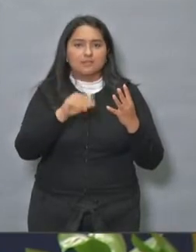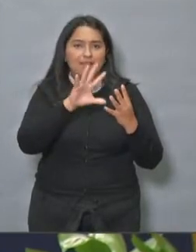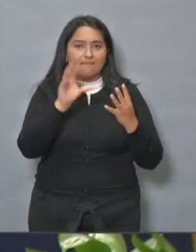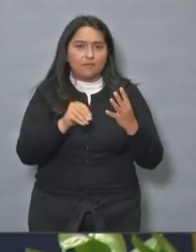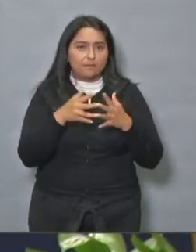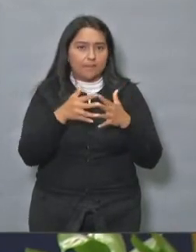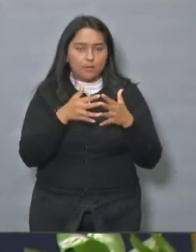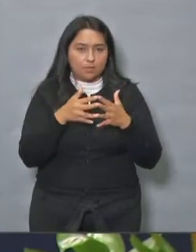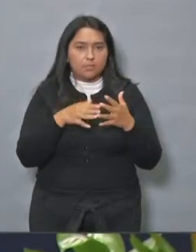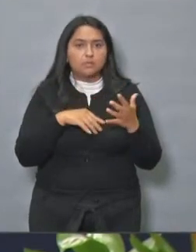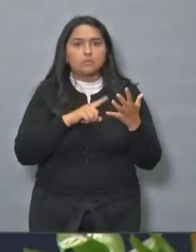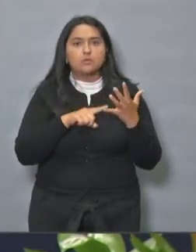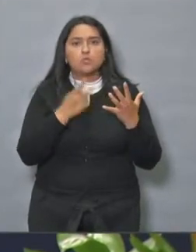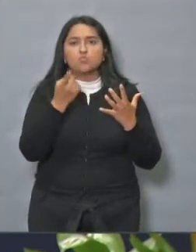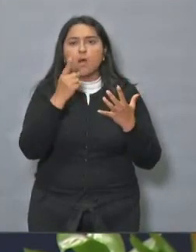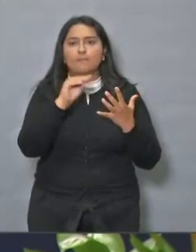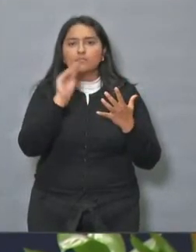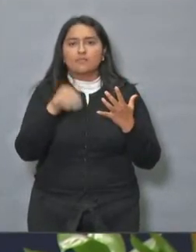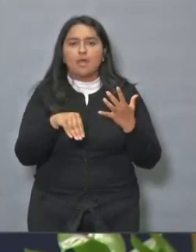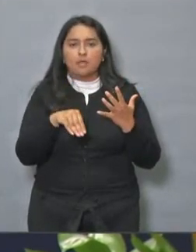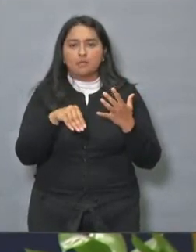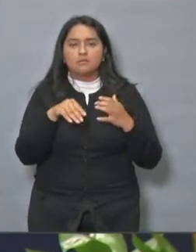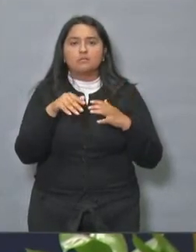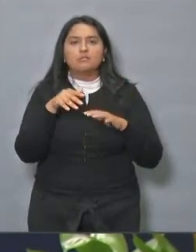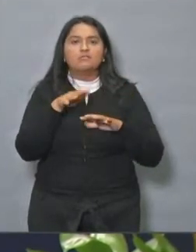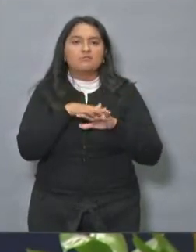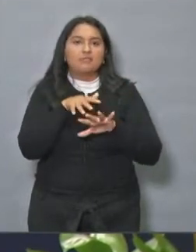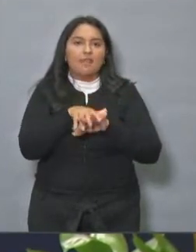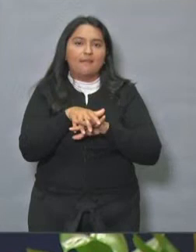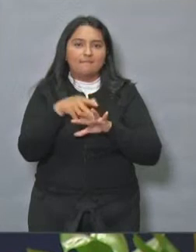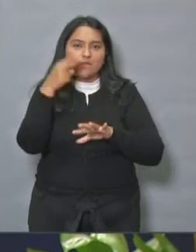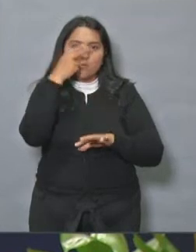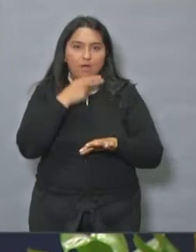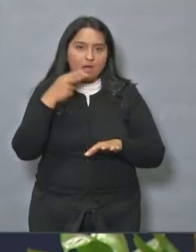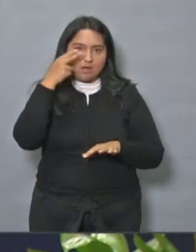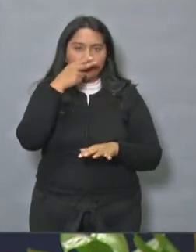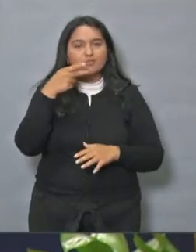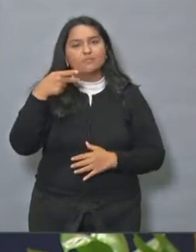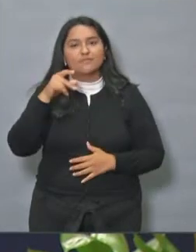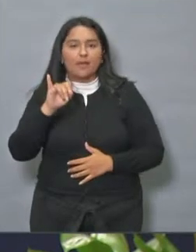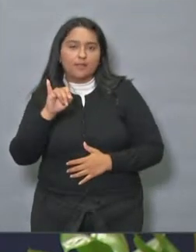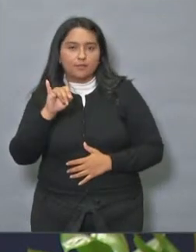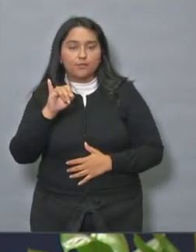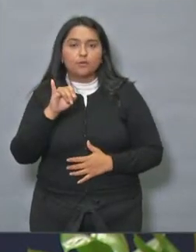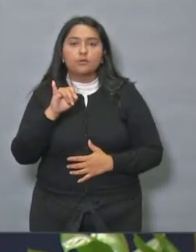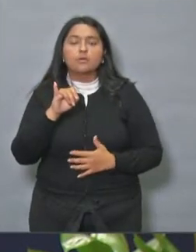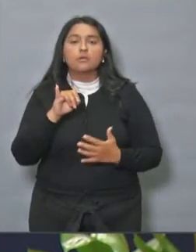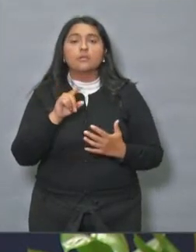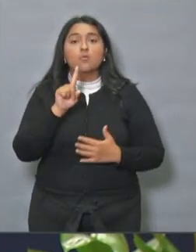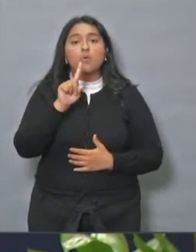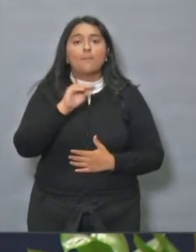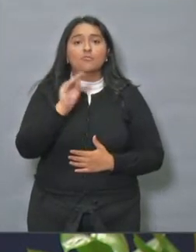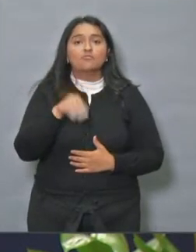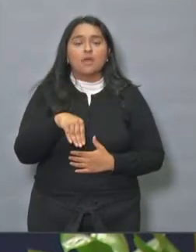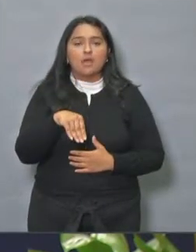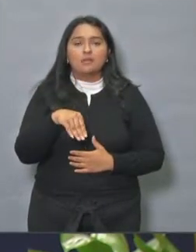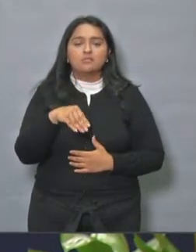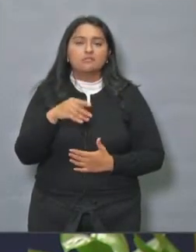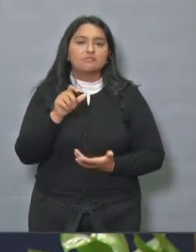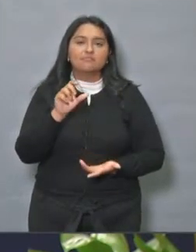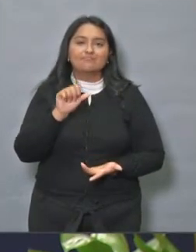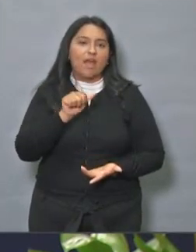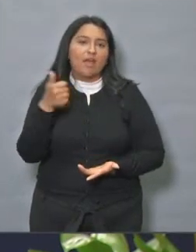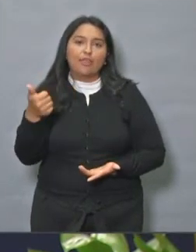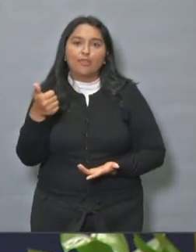afroamericanas, 1% son nativas de Hawái o de las islas del Pacífico y 1% se identifican con otra raza